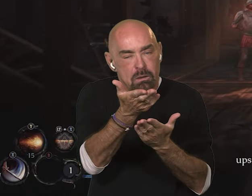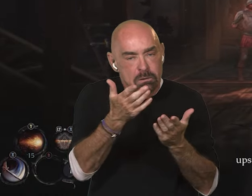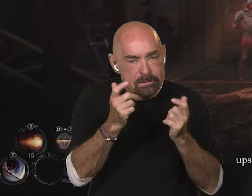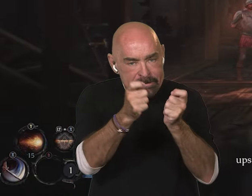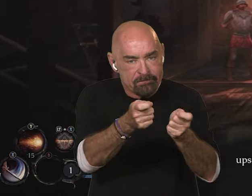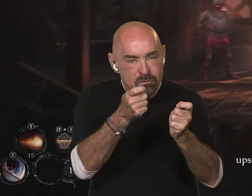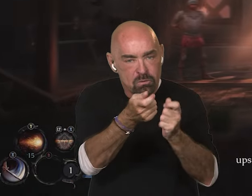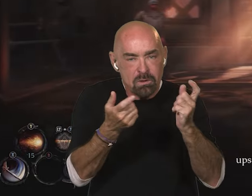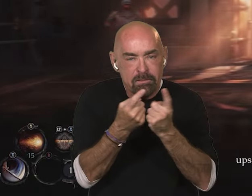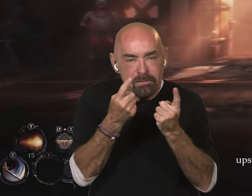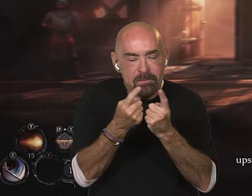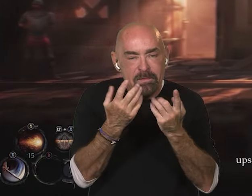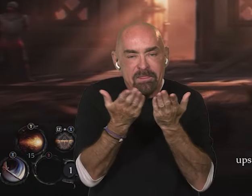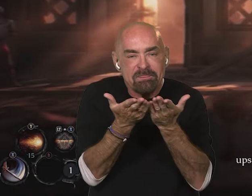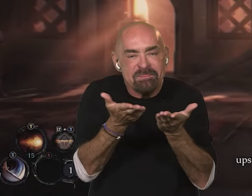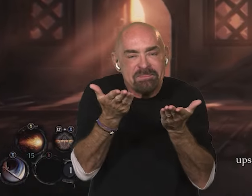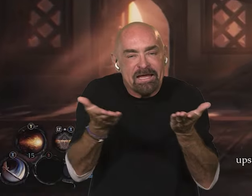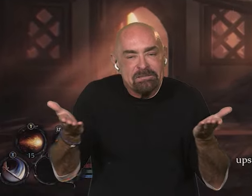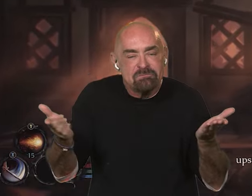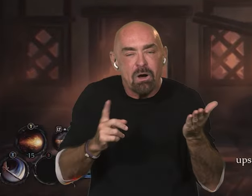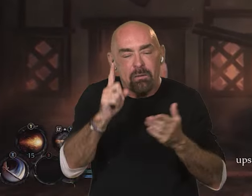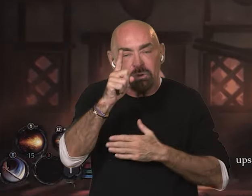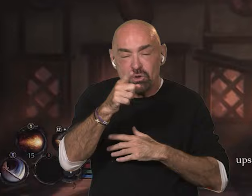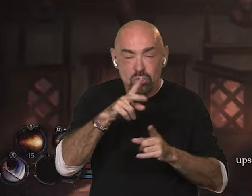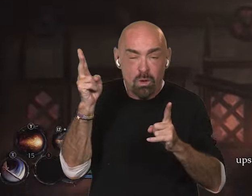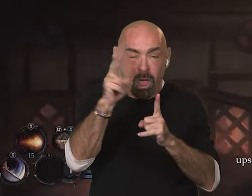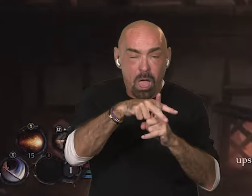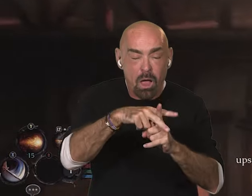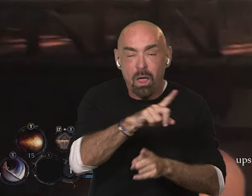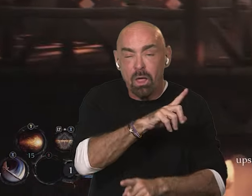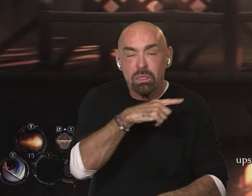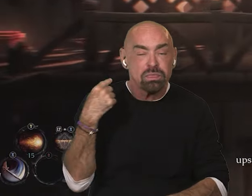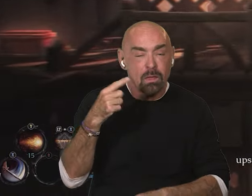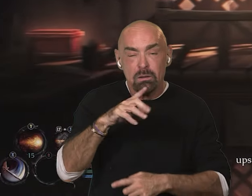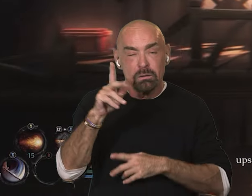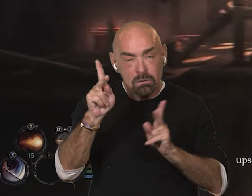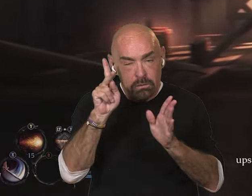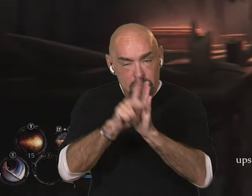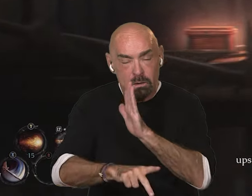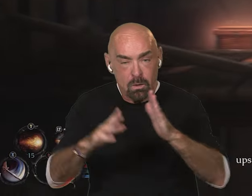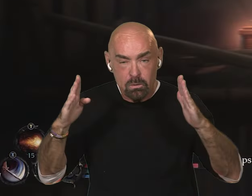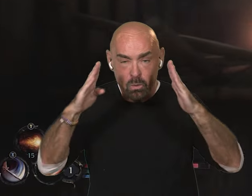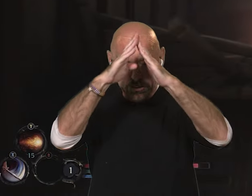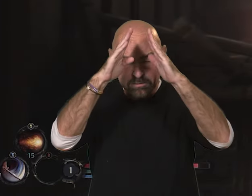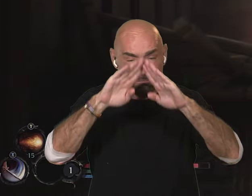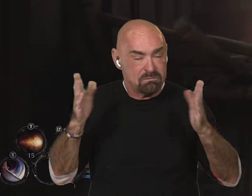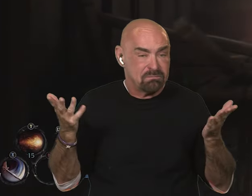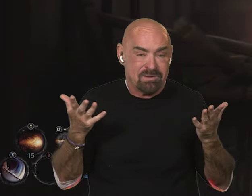journey upstairs. You deserve better for what you did to that witch, but it's all we've got to spare.